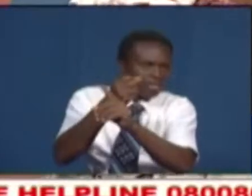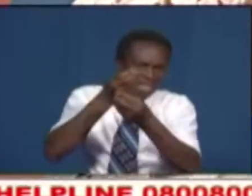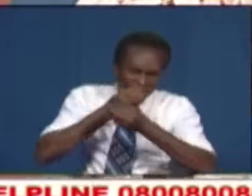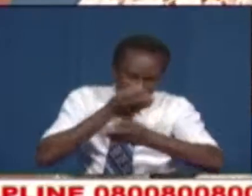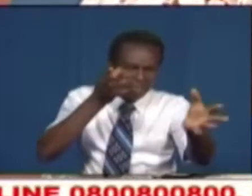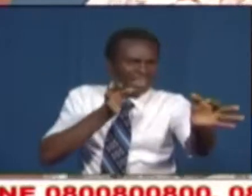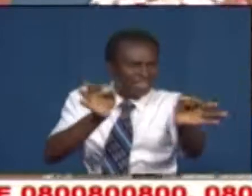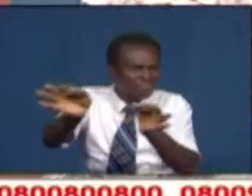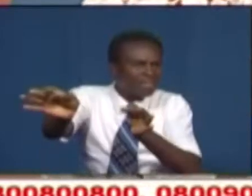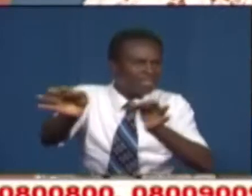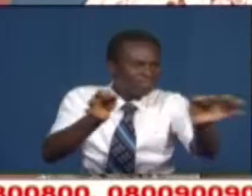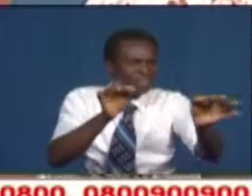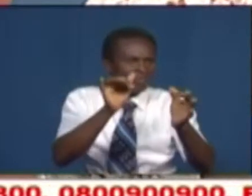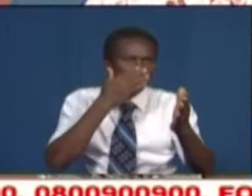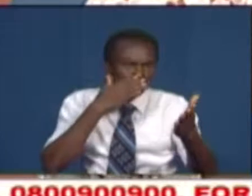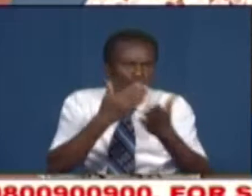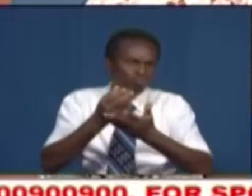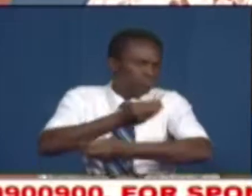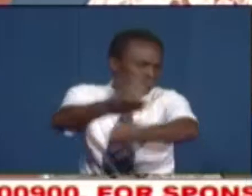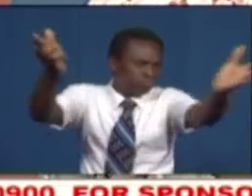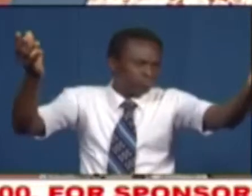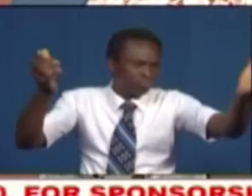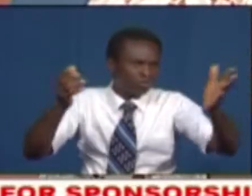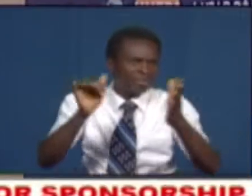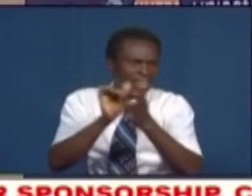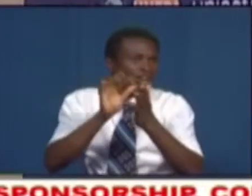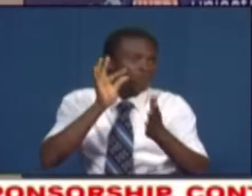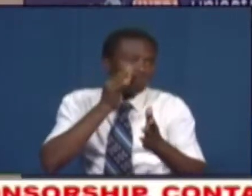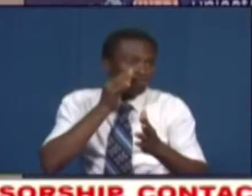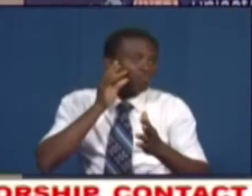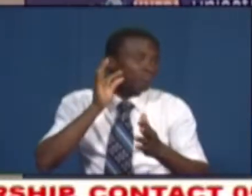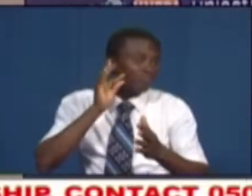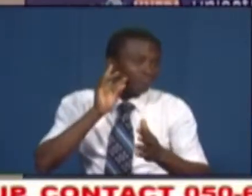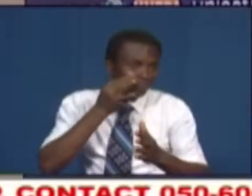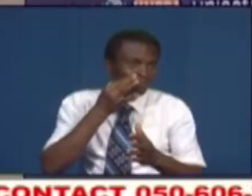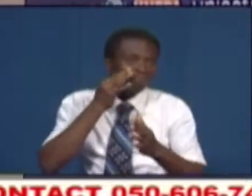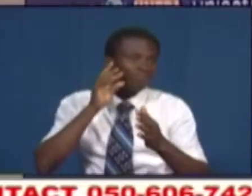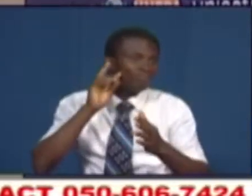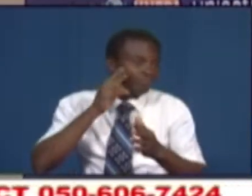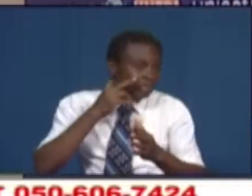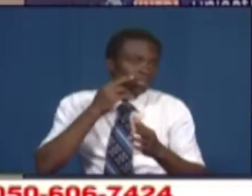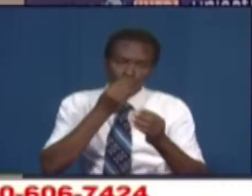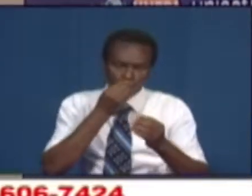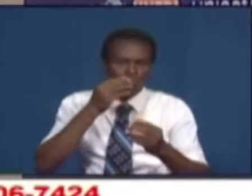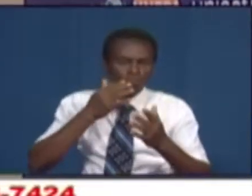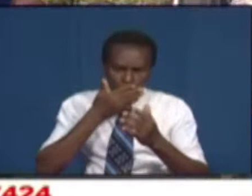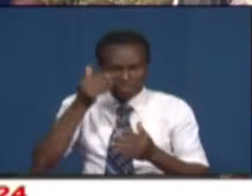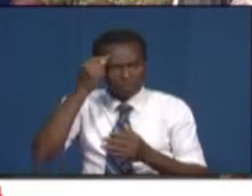of information to the youth of today. Thank you so much, and that's why I hear Mrs. Kwashiga. So hopefully by the time you leave, we'll stop perishing.